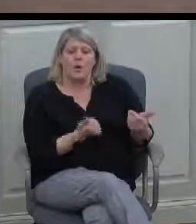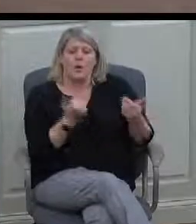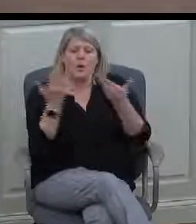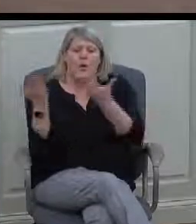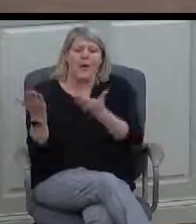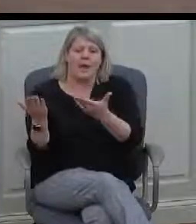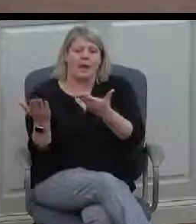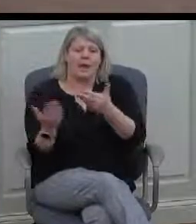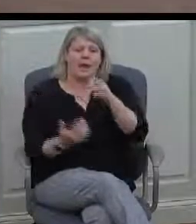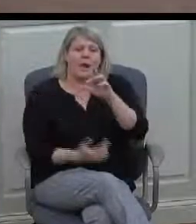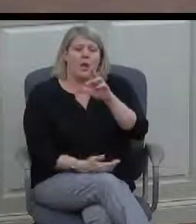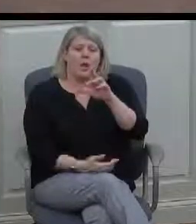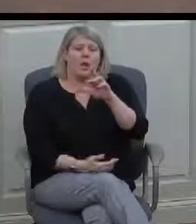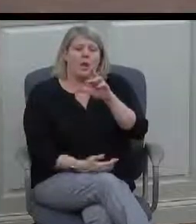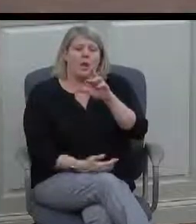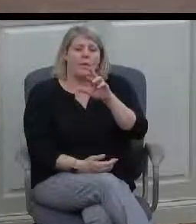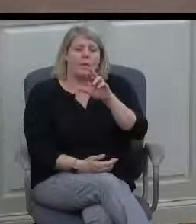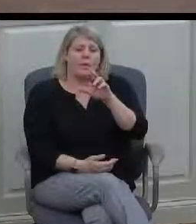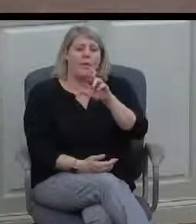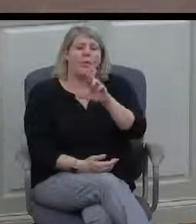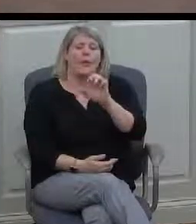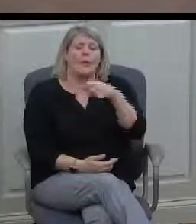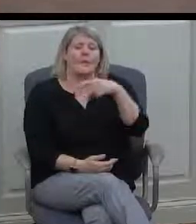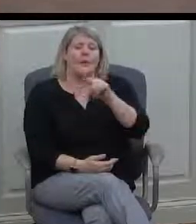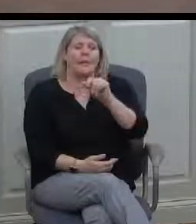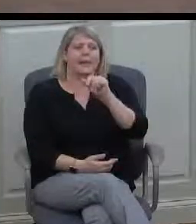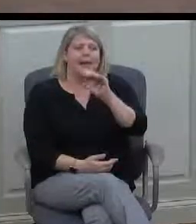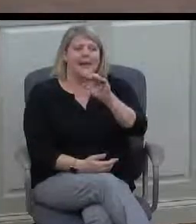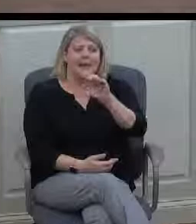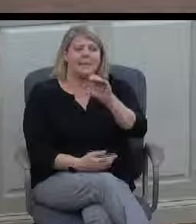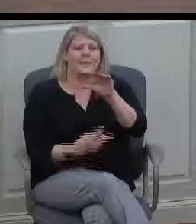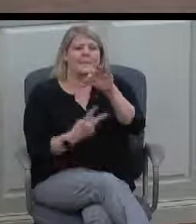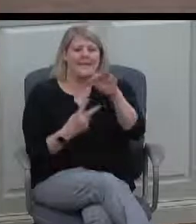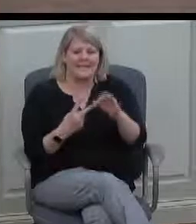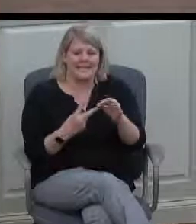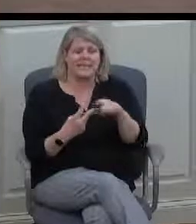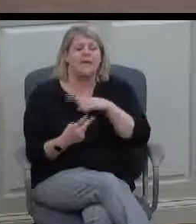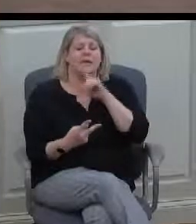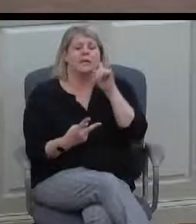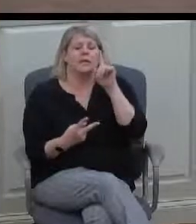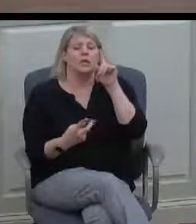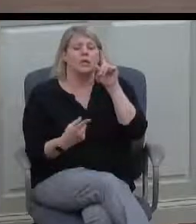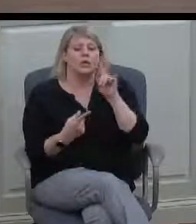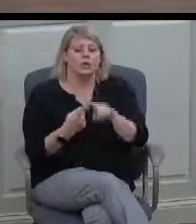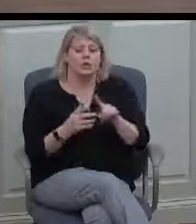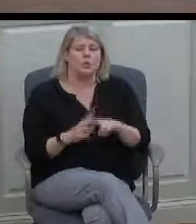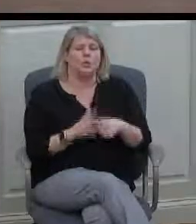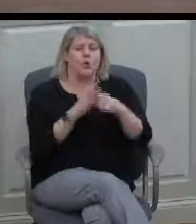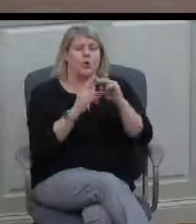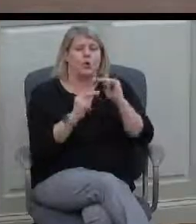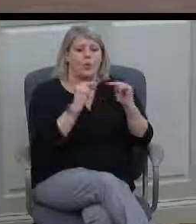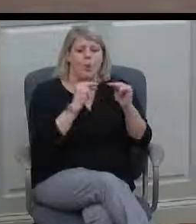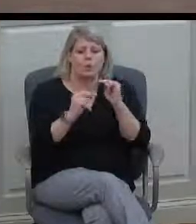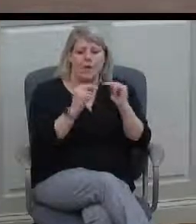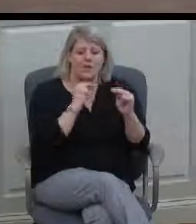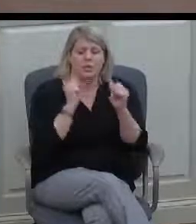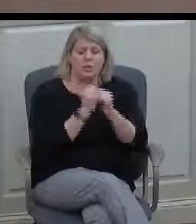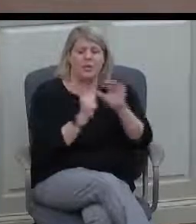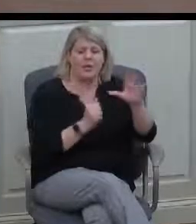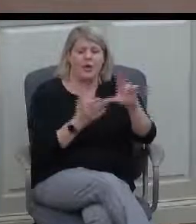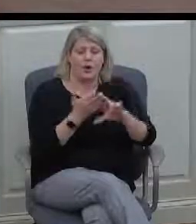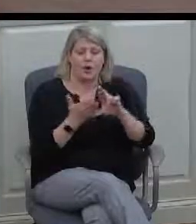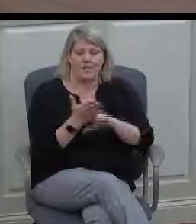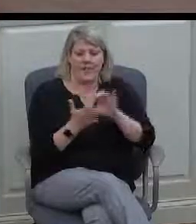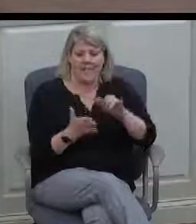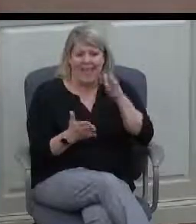commission for selection, and we recommend that Republic be selected to begin negotiations with their contract. This is a